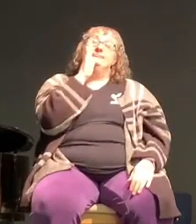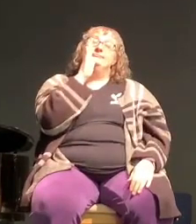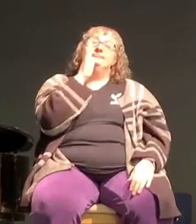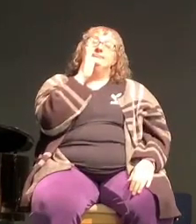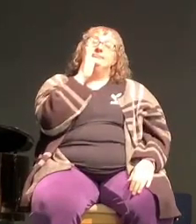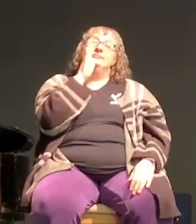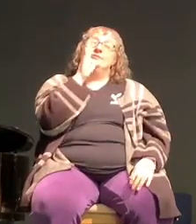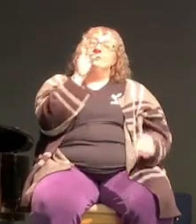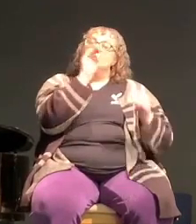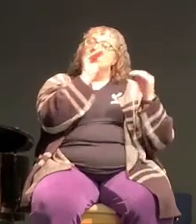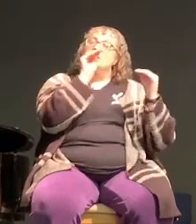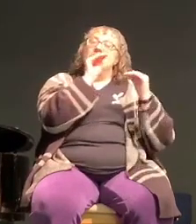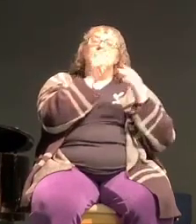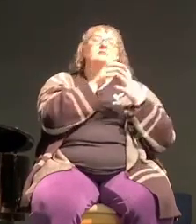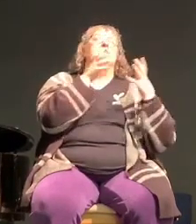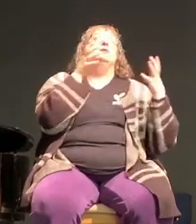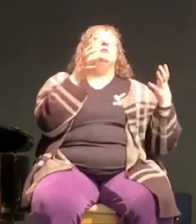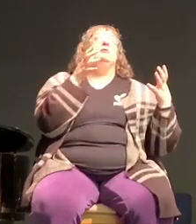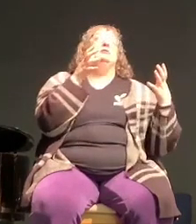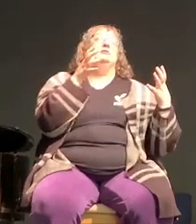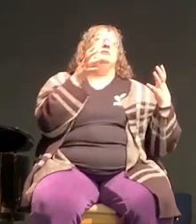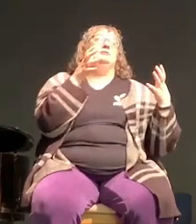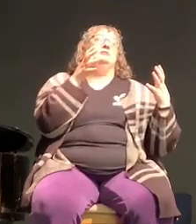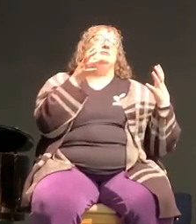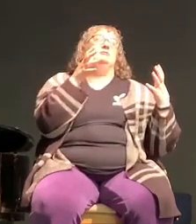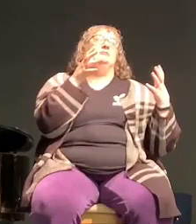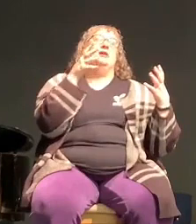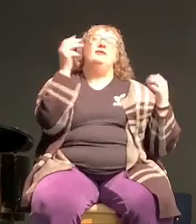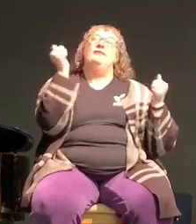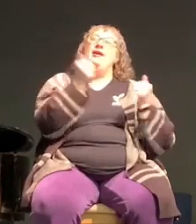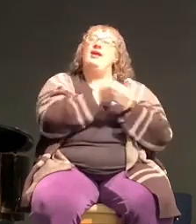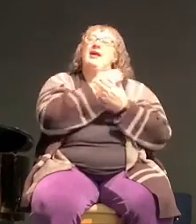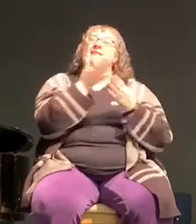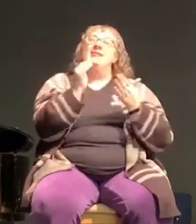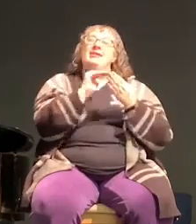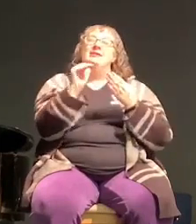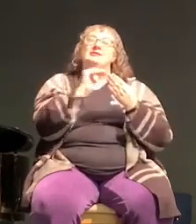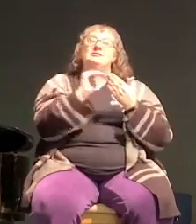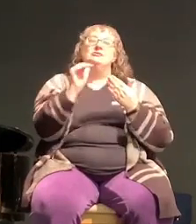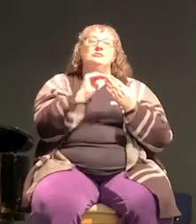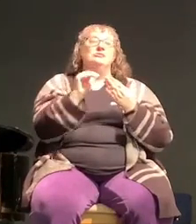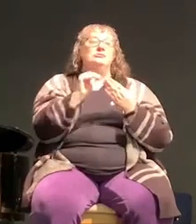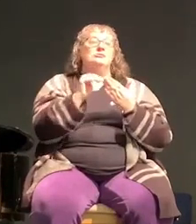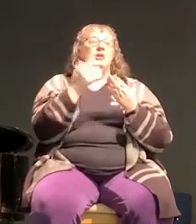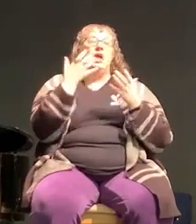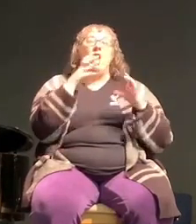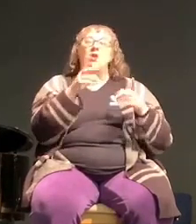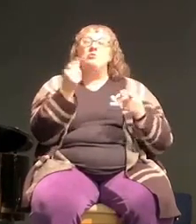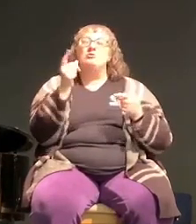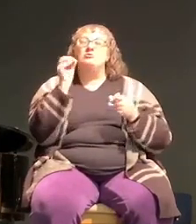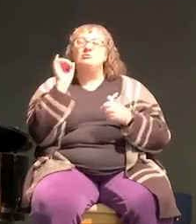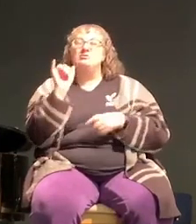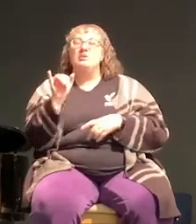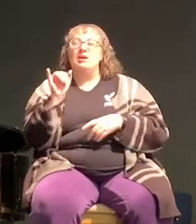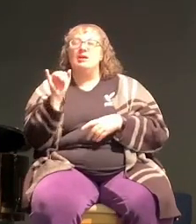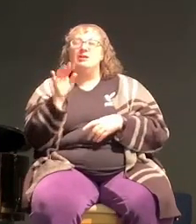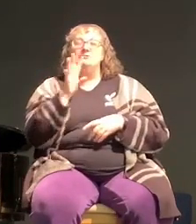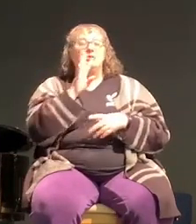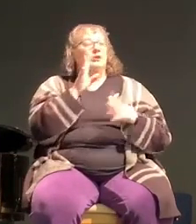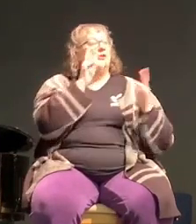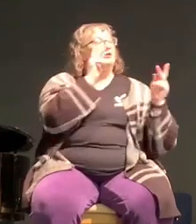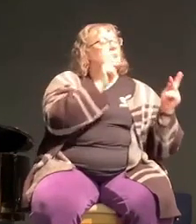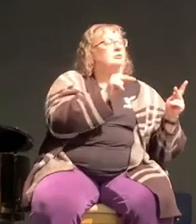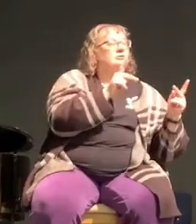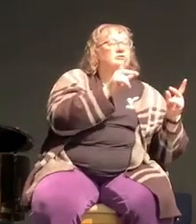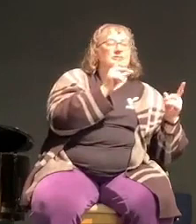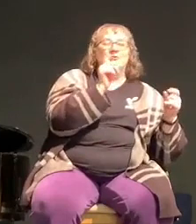She's taught me so much. I have every excuse in the book of why I don't want to go do this or that or talk to this person or do